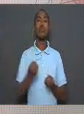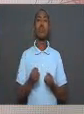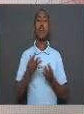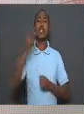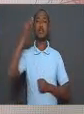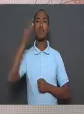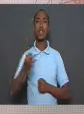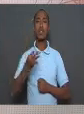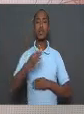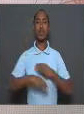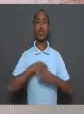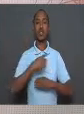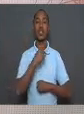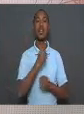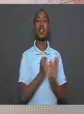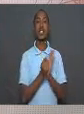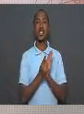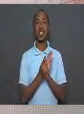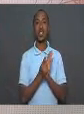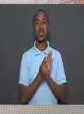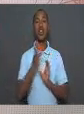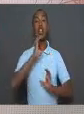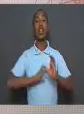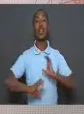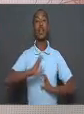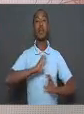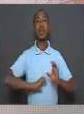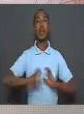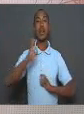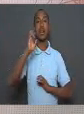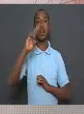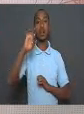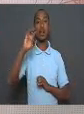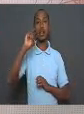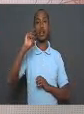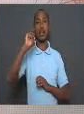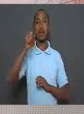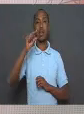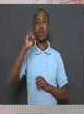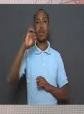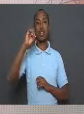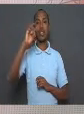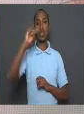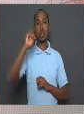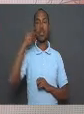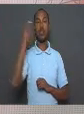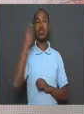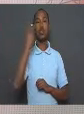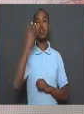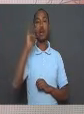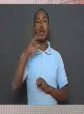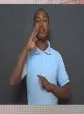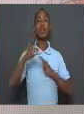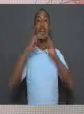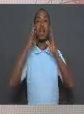specific purposes, such as chemical cremation, used by scientists for the